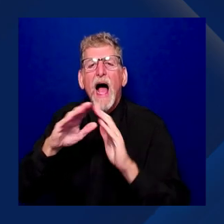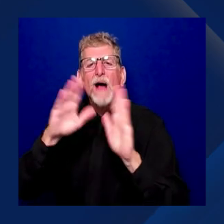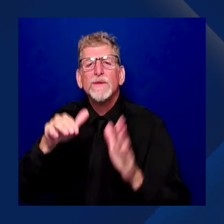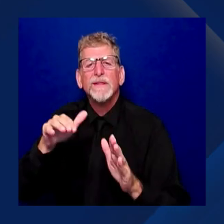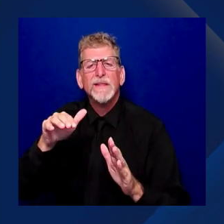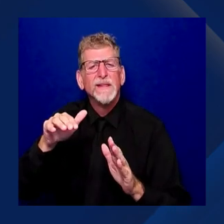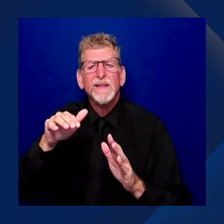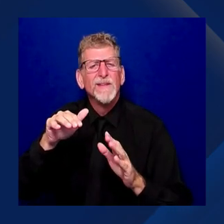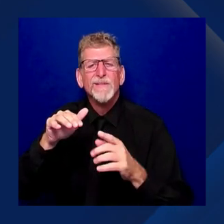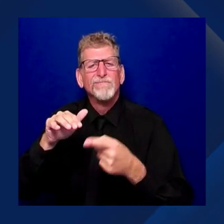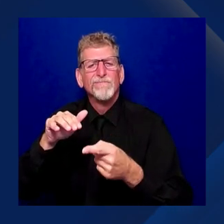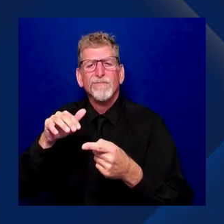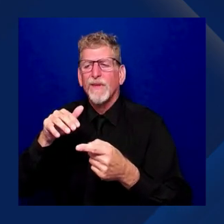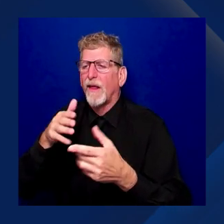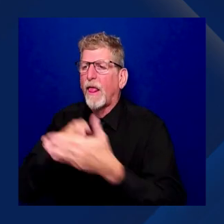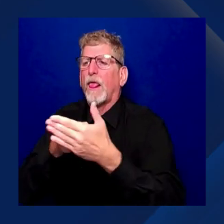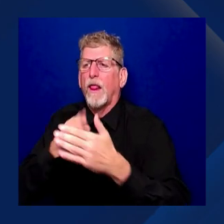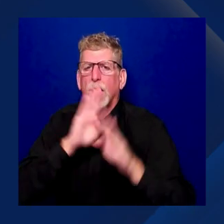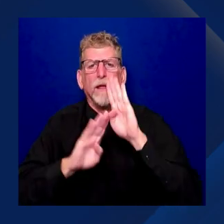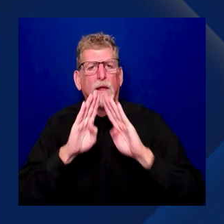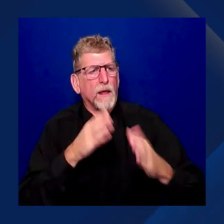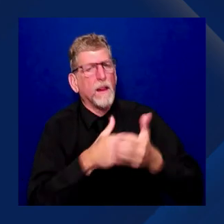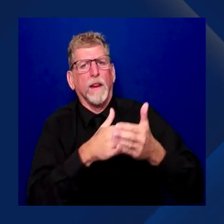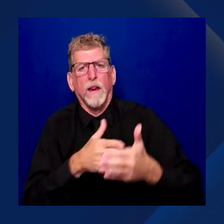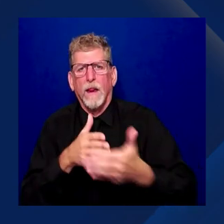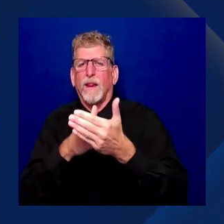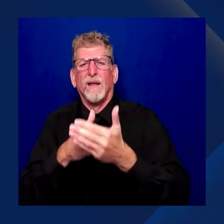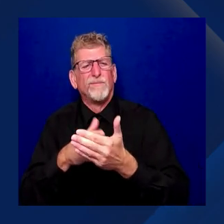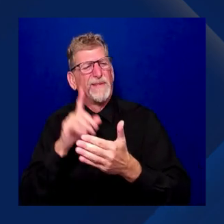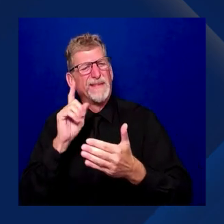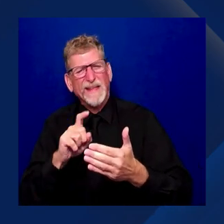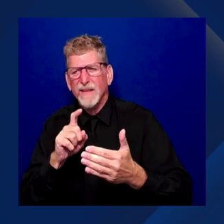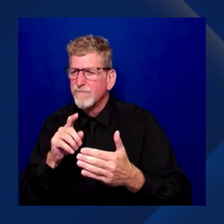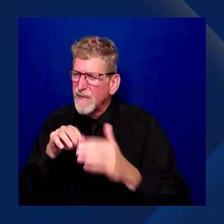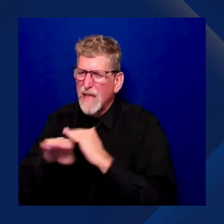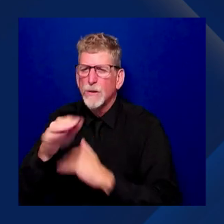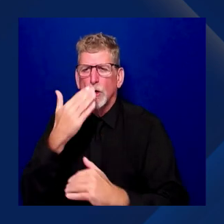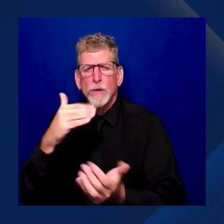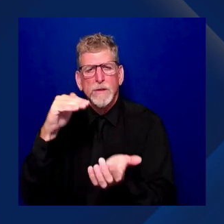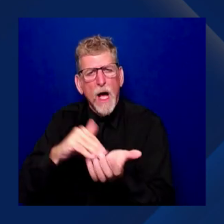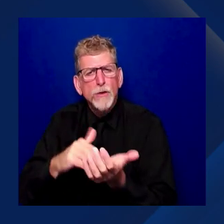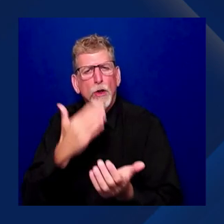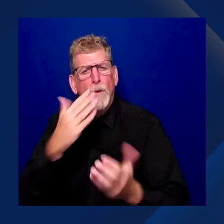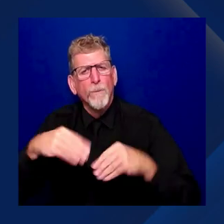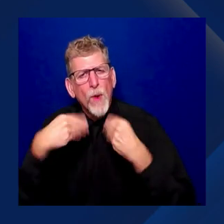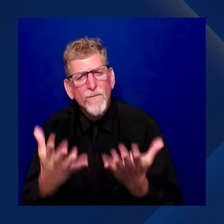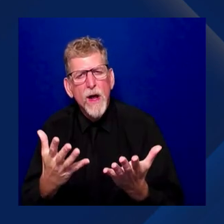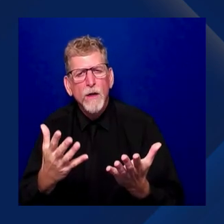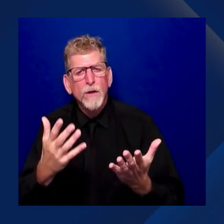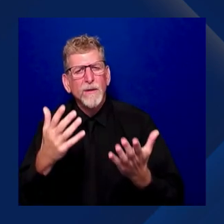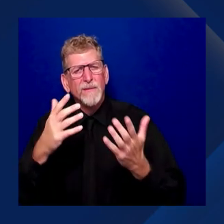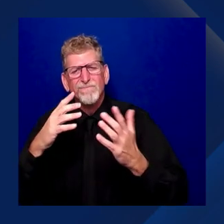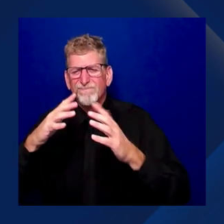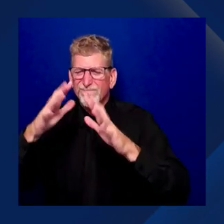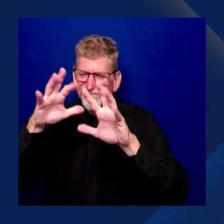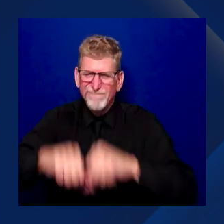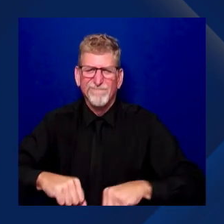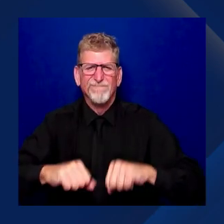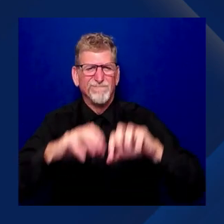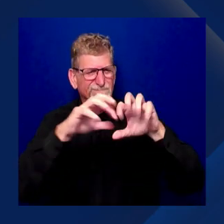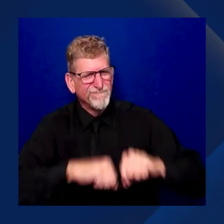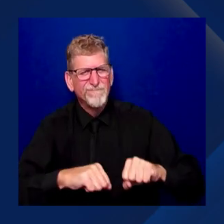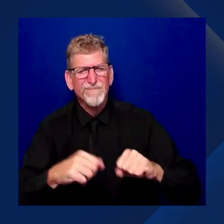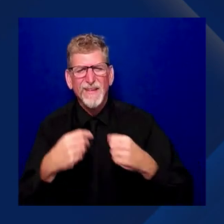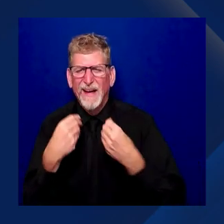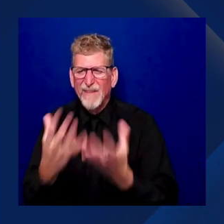their concerns and allow them to direct their own care. The Biden-Harris administration will continue to